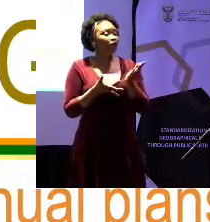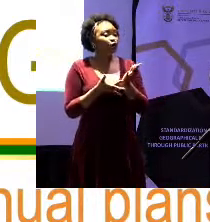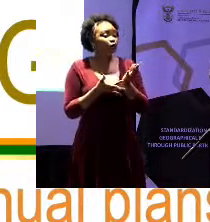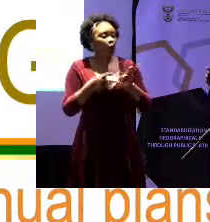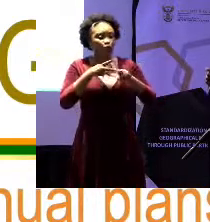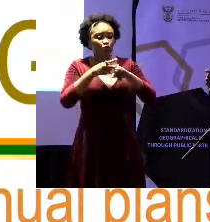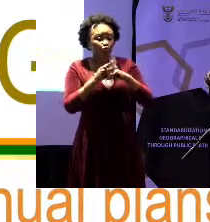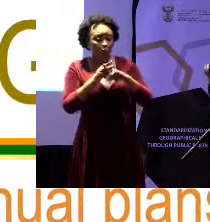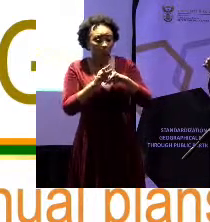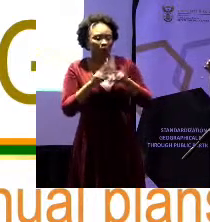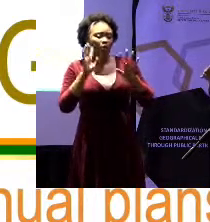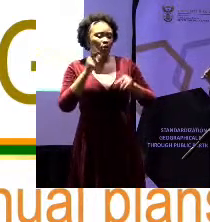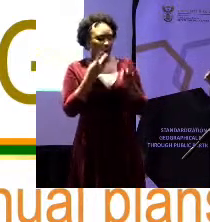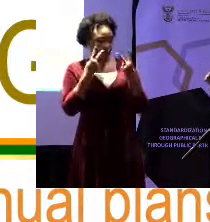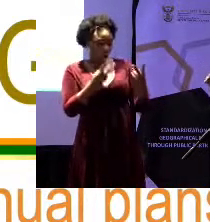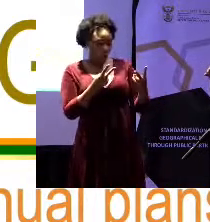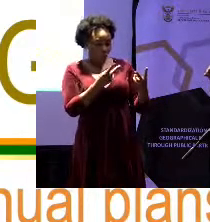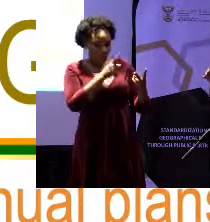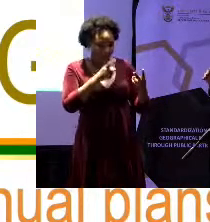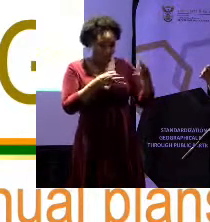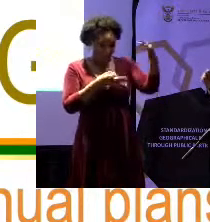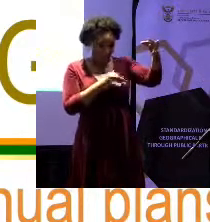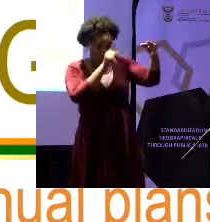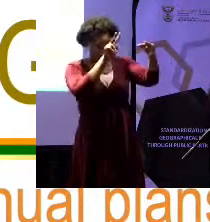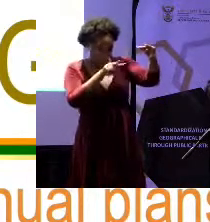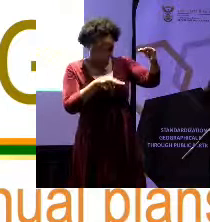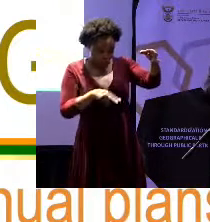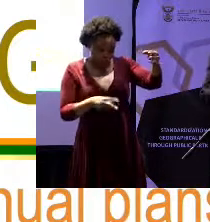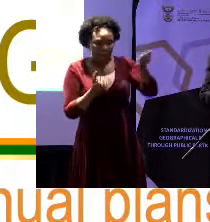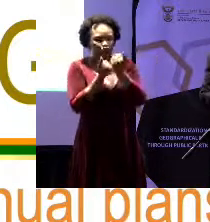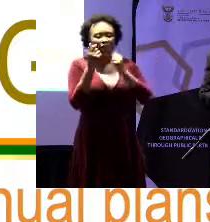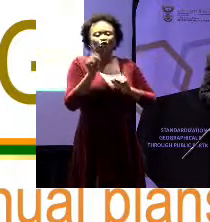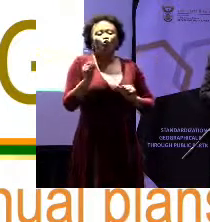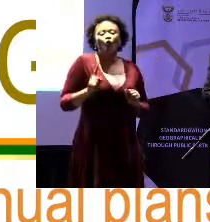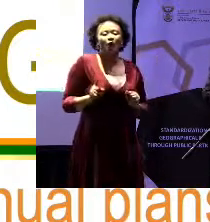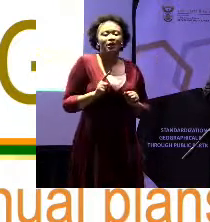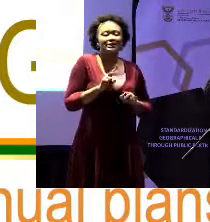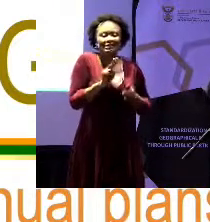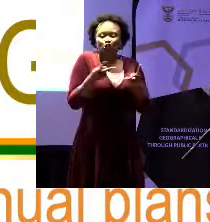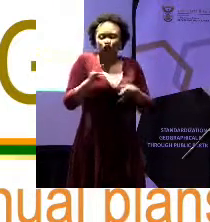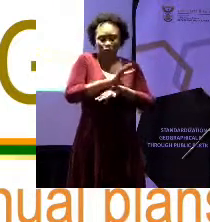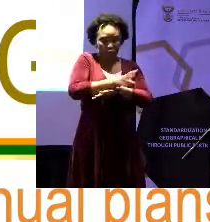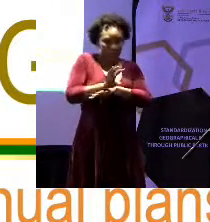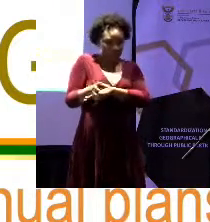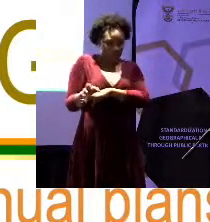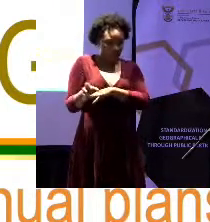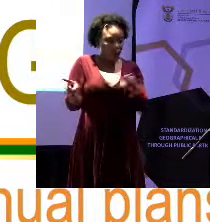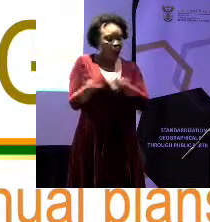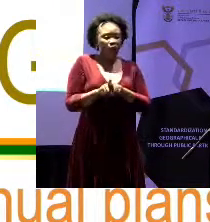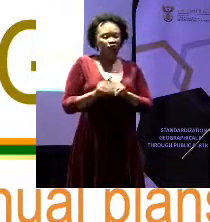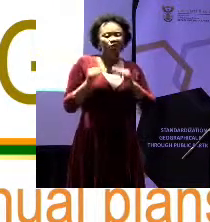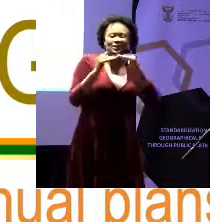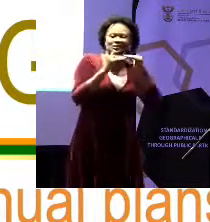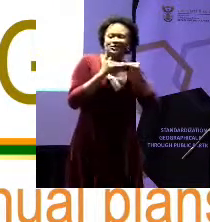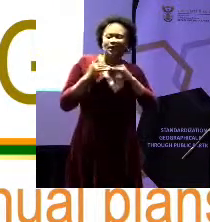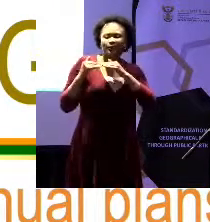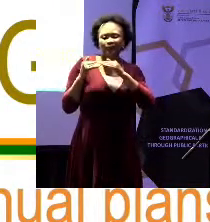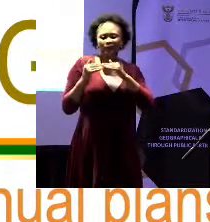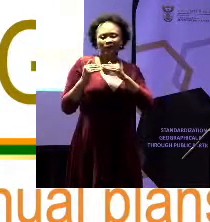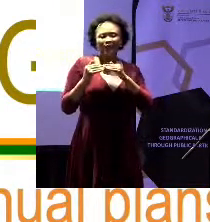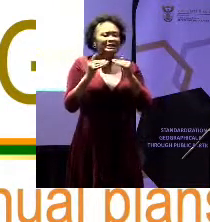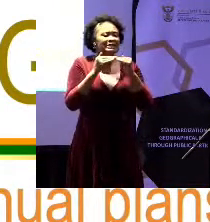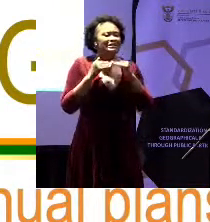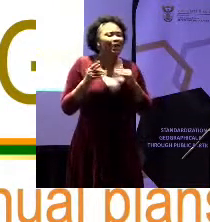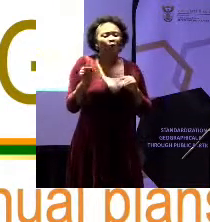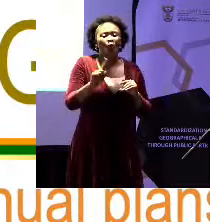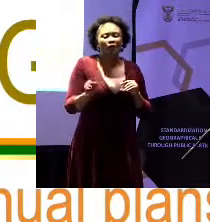at that matrix because it tells you what challenges there are in different provinces. And more or less, they're almost the same. They're always around the budget issue.